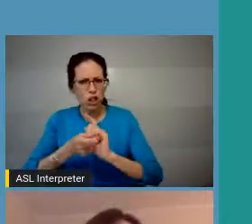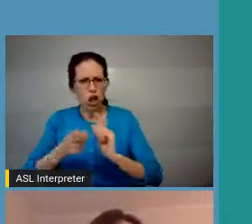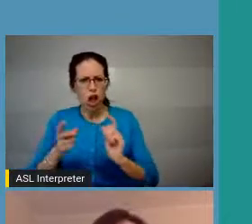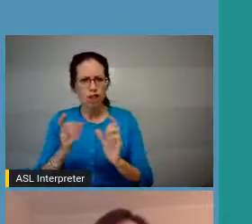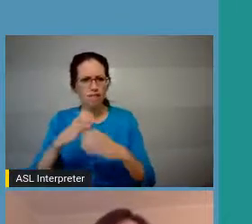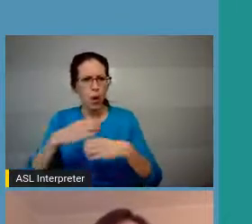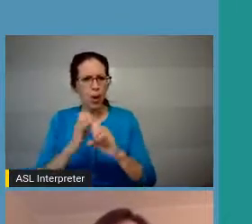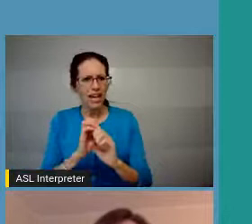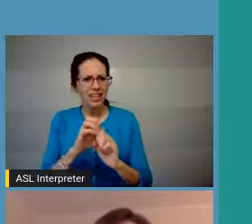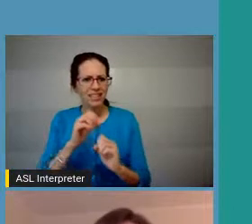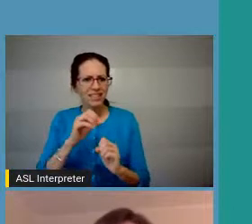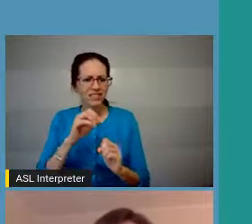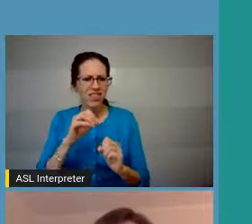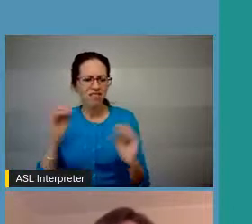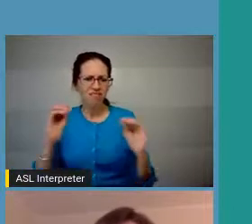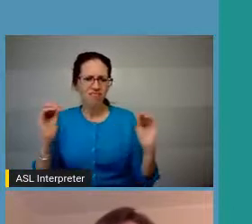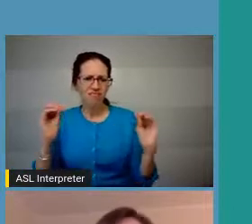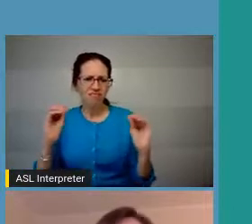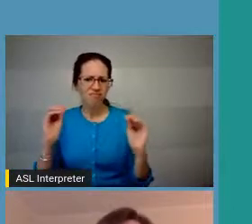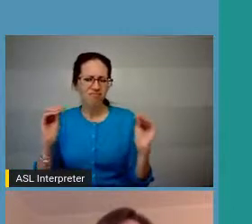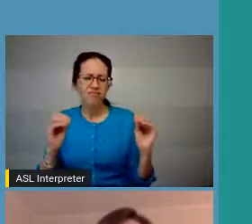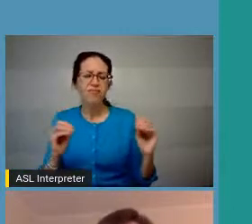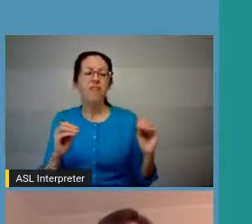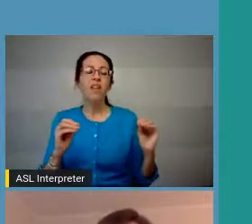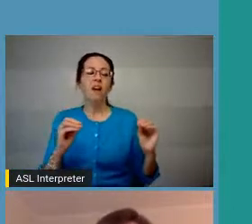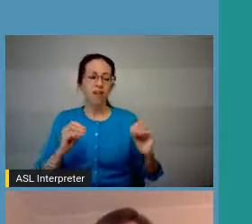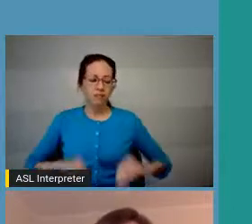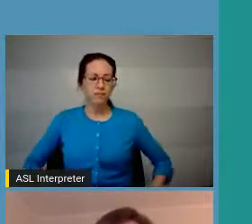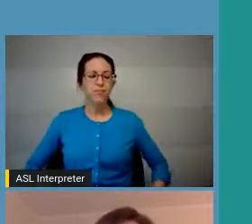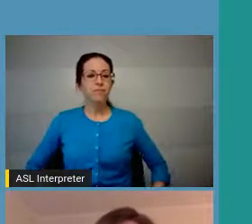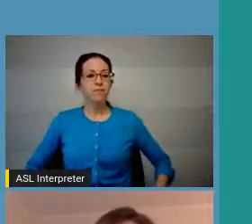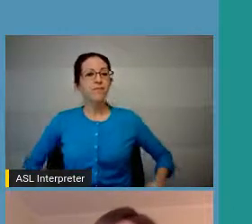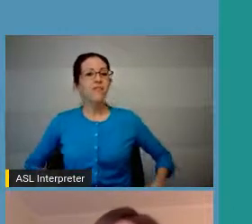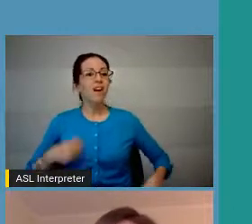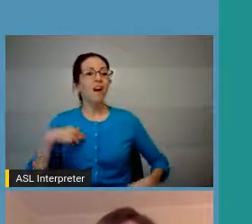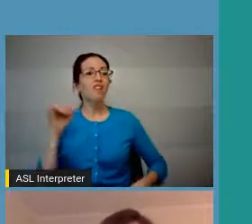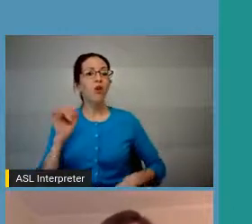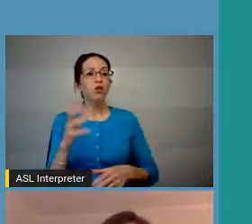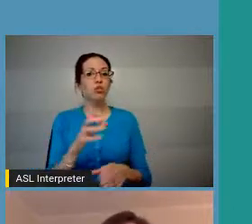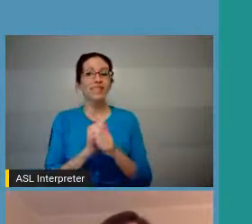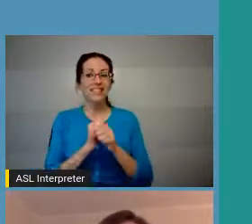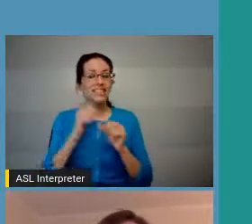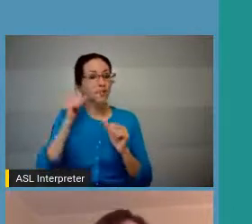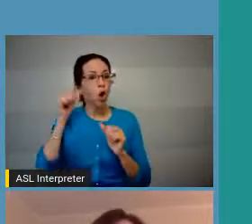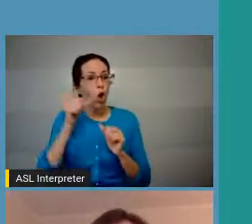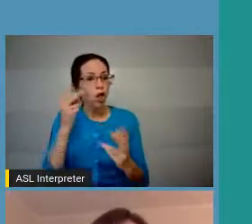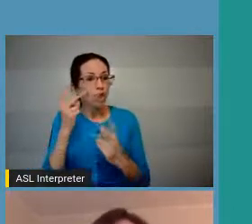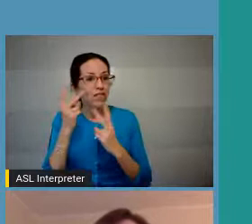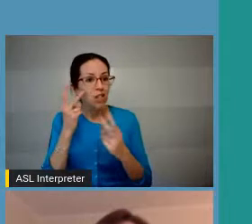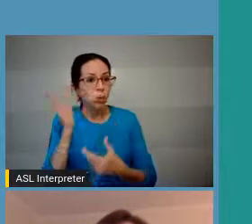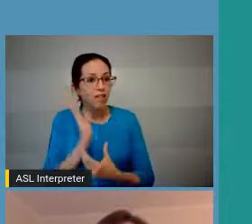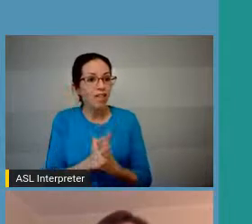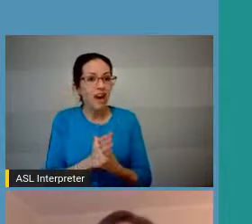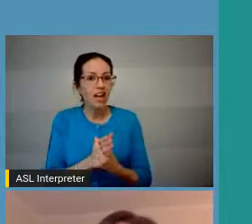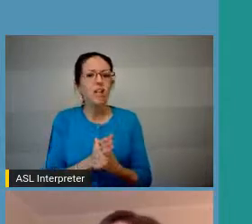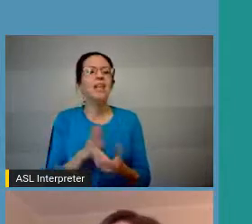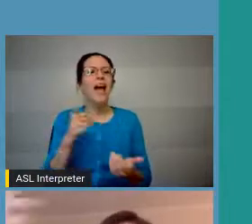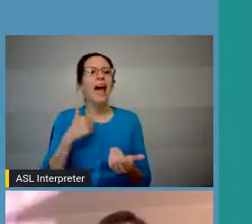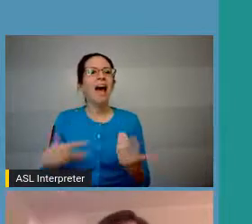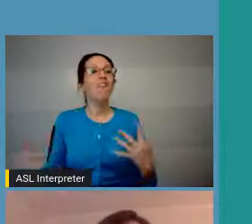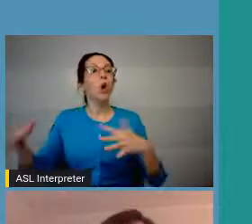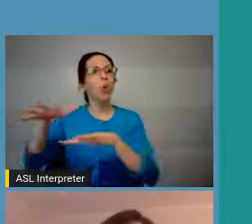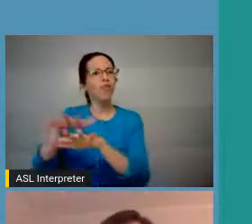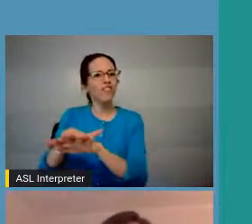there. I've also received audio-visual files where there's been an overlay in the